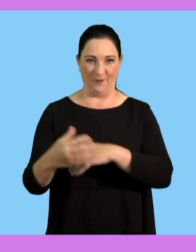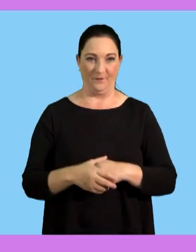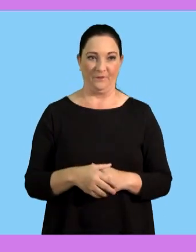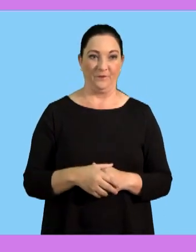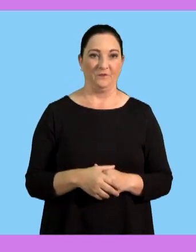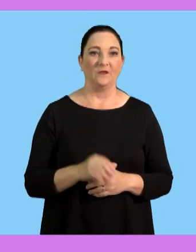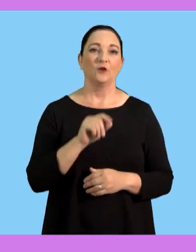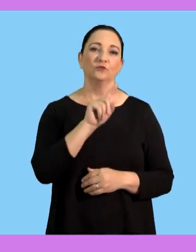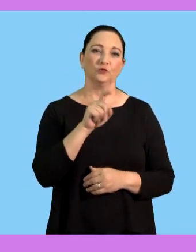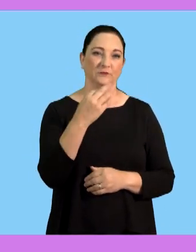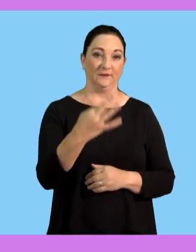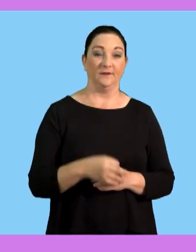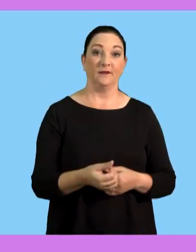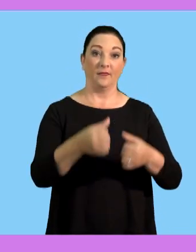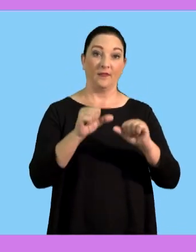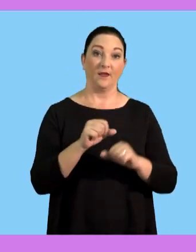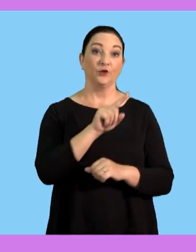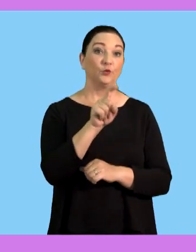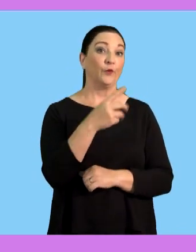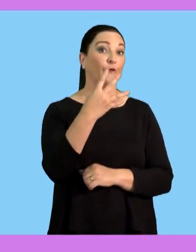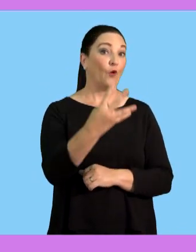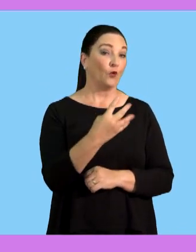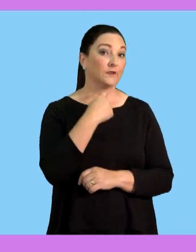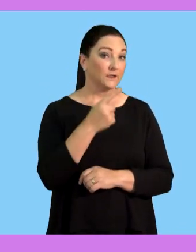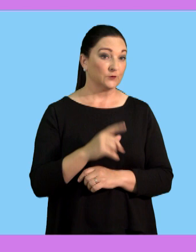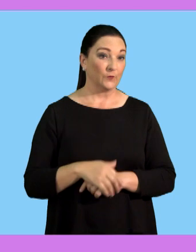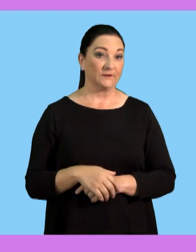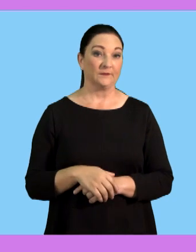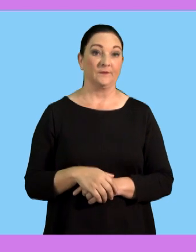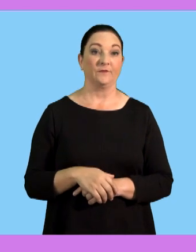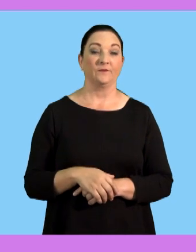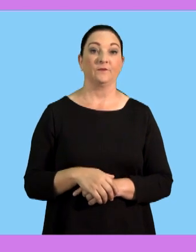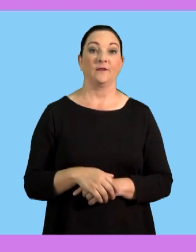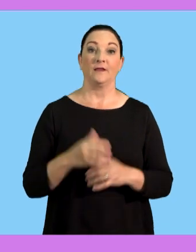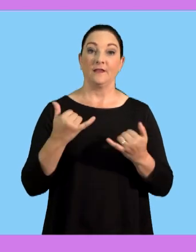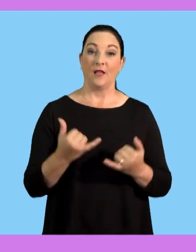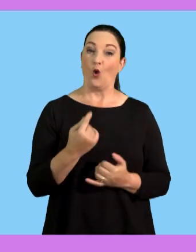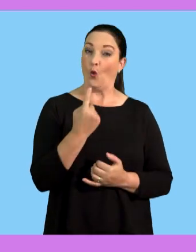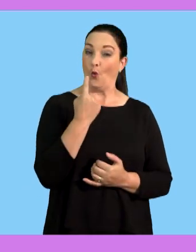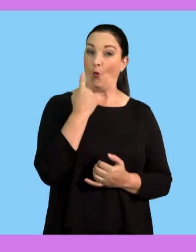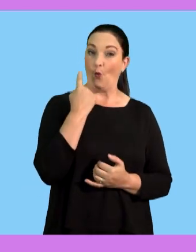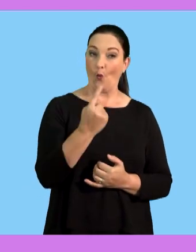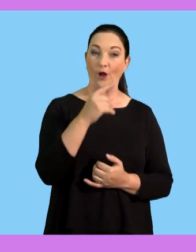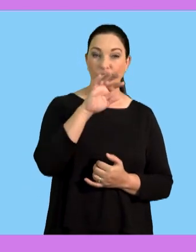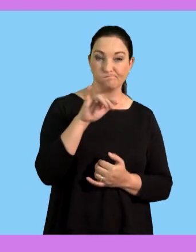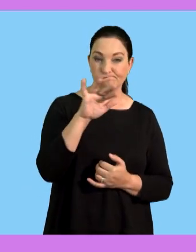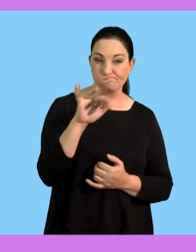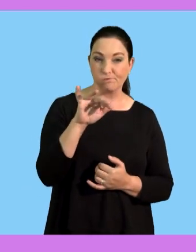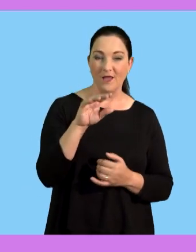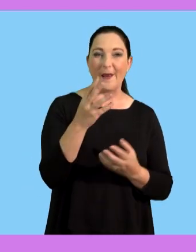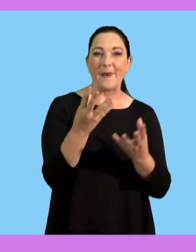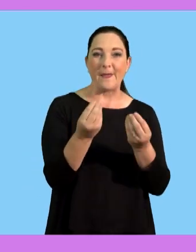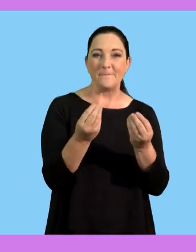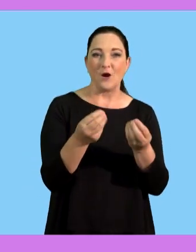number 3. And then we also have here one question number 4 that says, name one numerical way in which we can